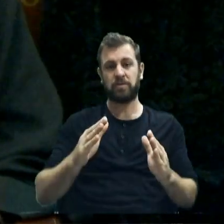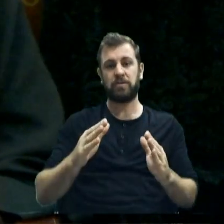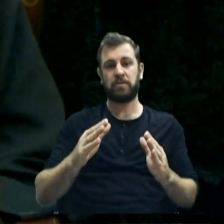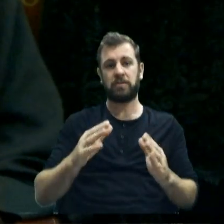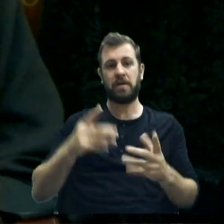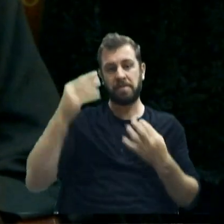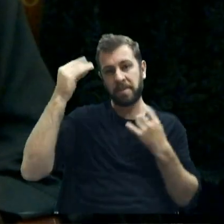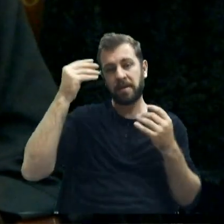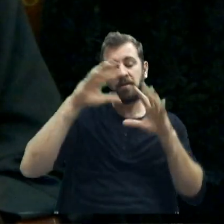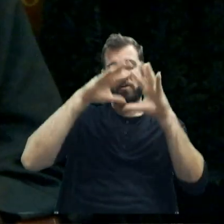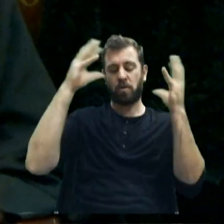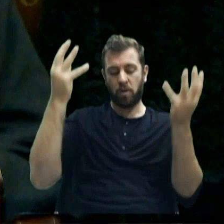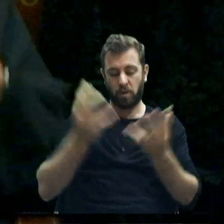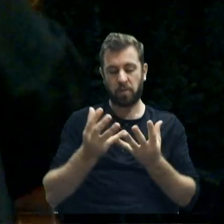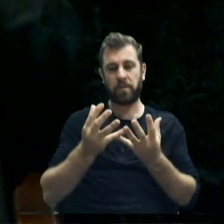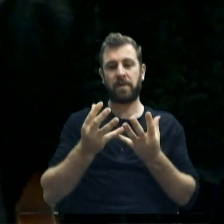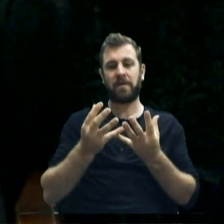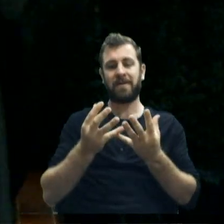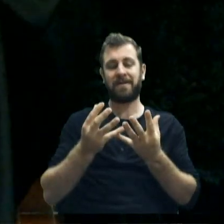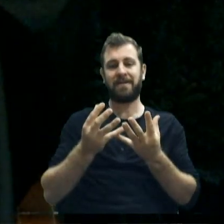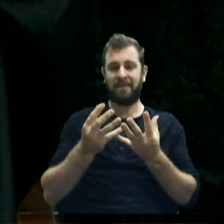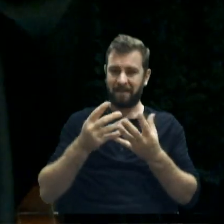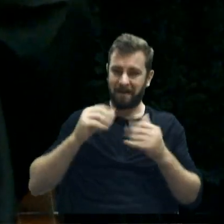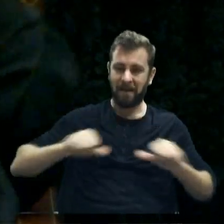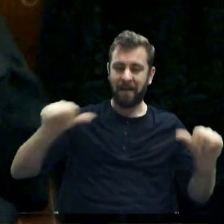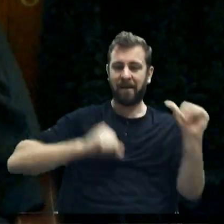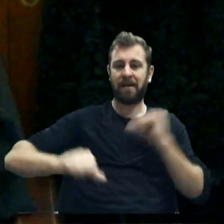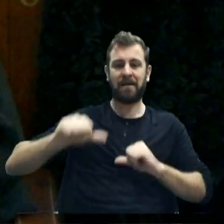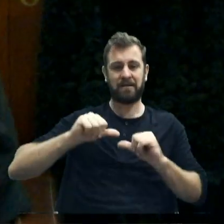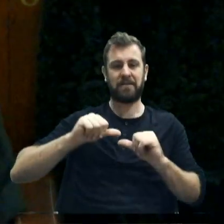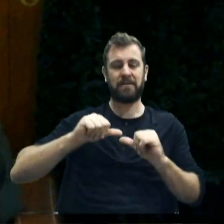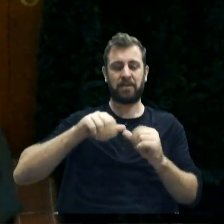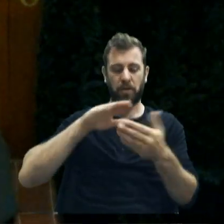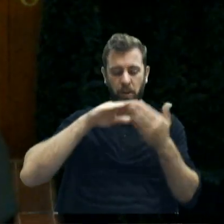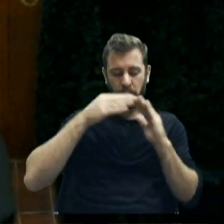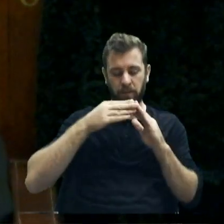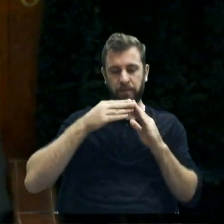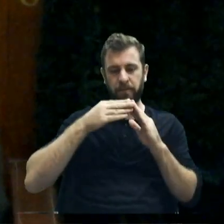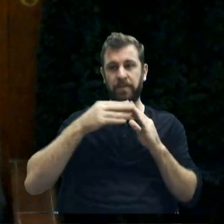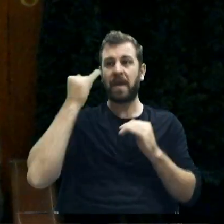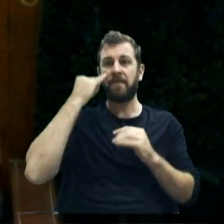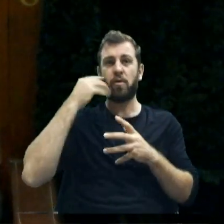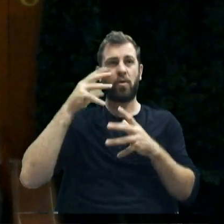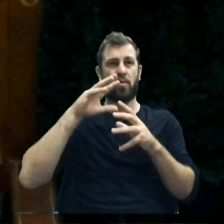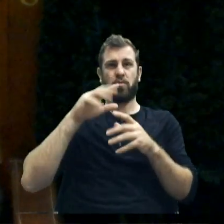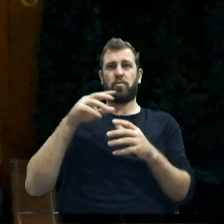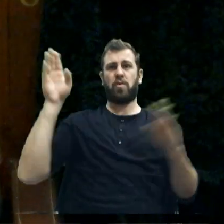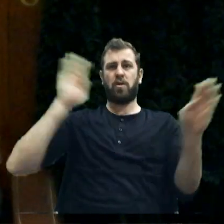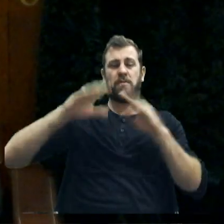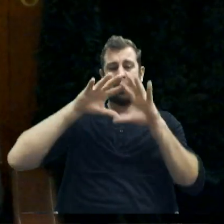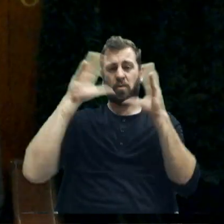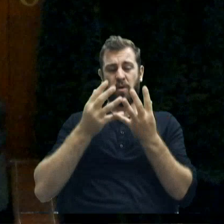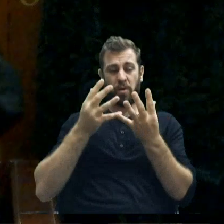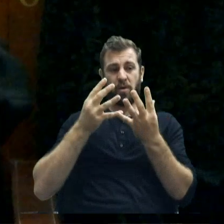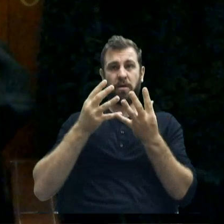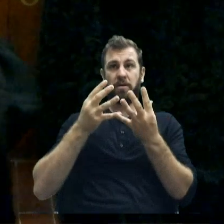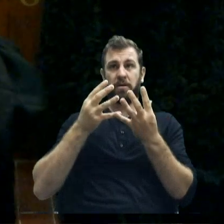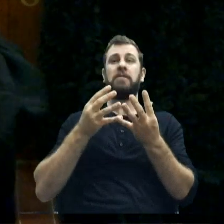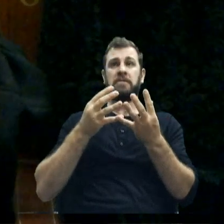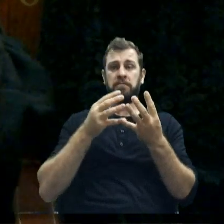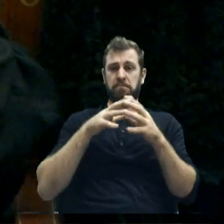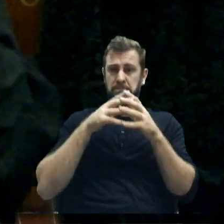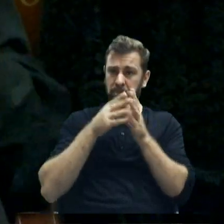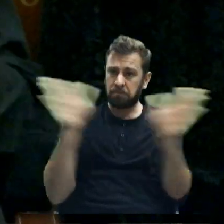Think globally, act locally. If you're worried about the ummah at large, worry about your ummah inside your house. Ask